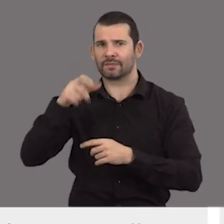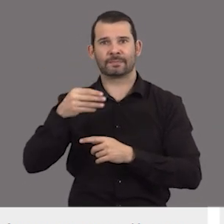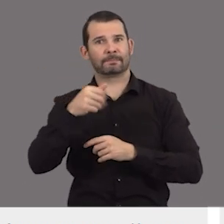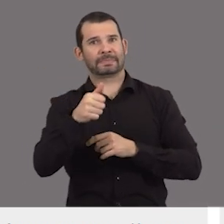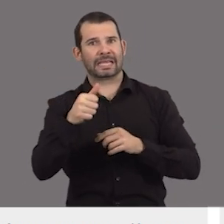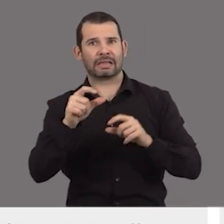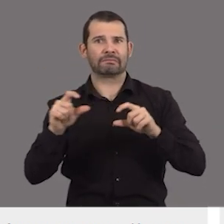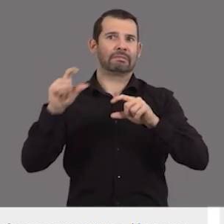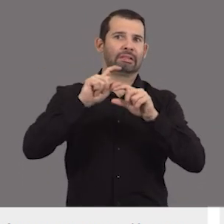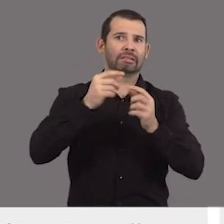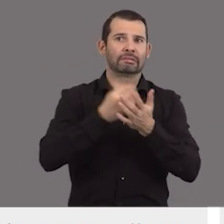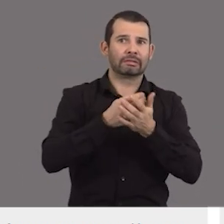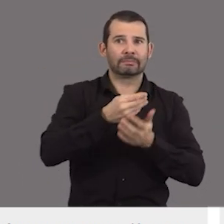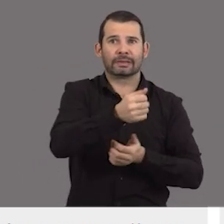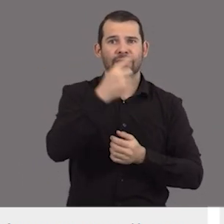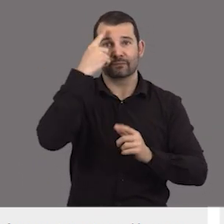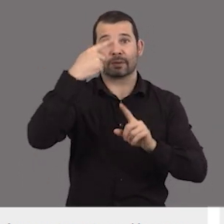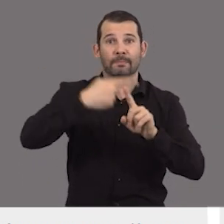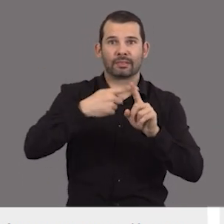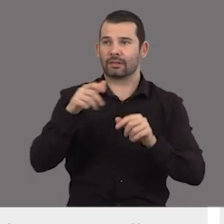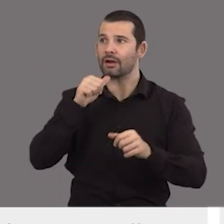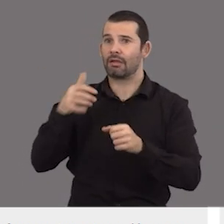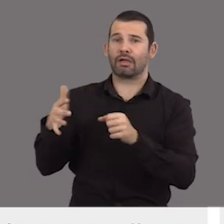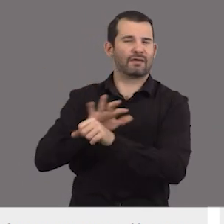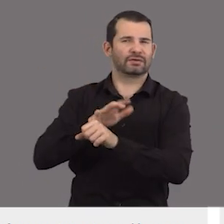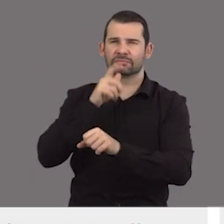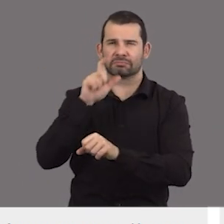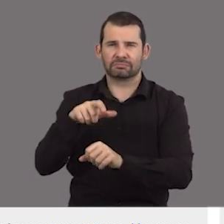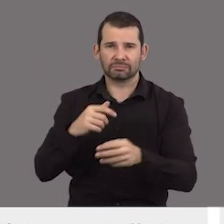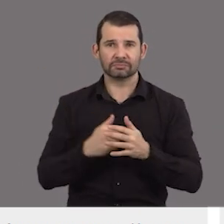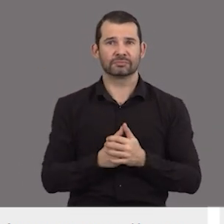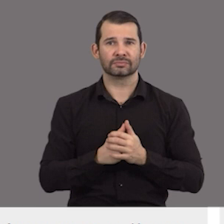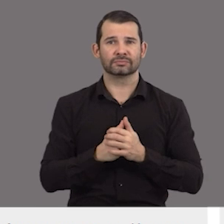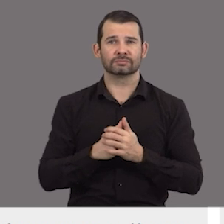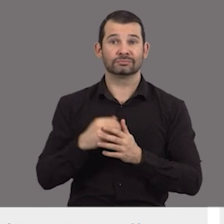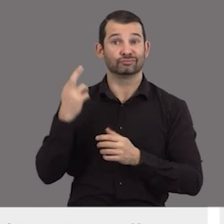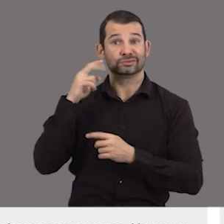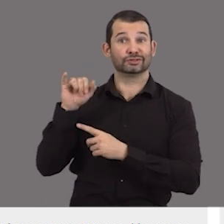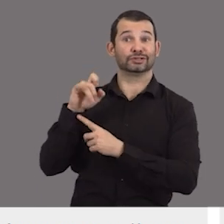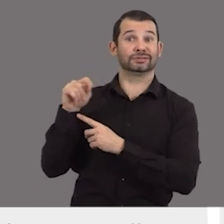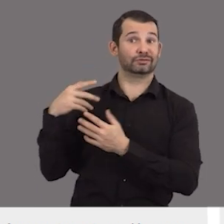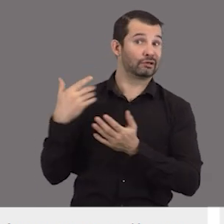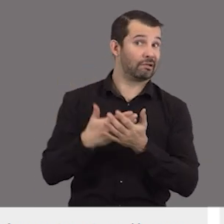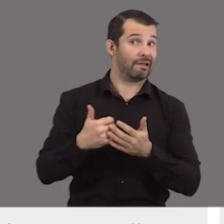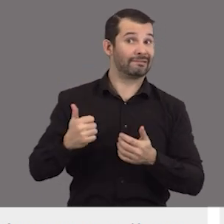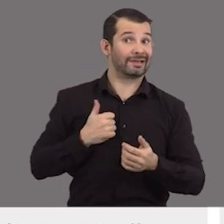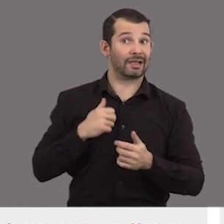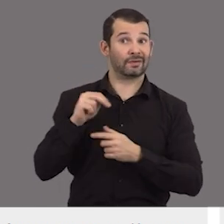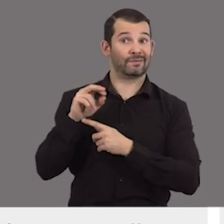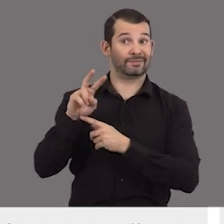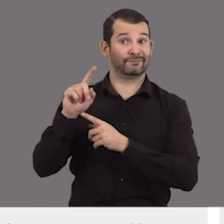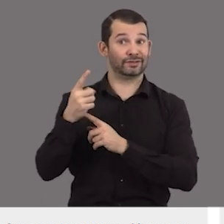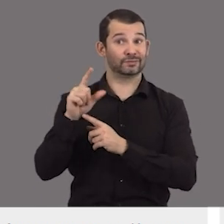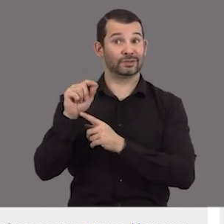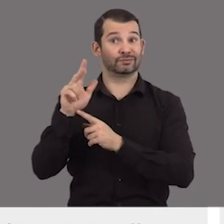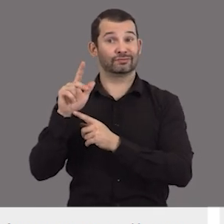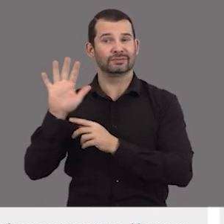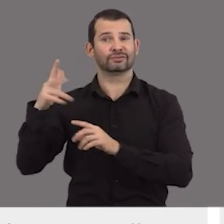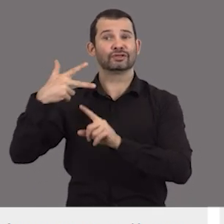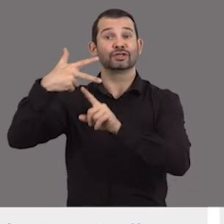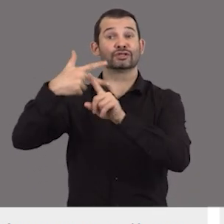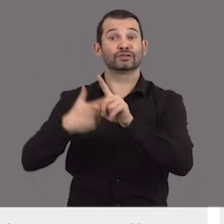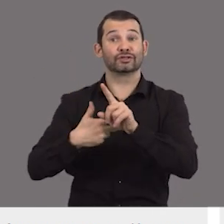not have to pay a premium for the months they were not covered. Since Jeet arrived in Canada on November